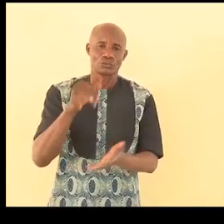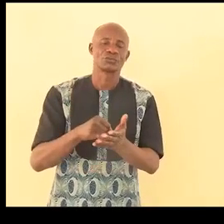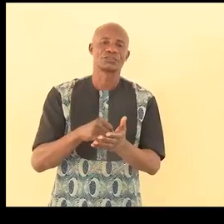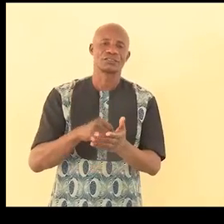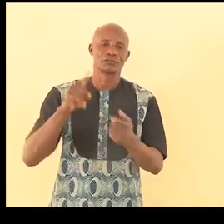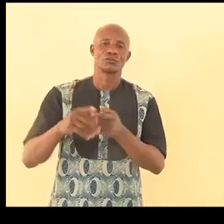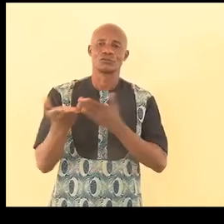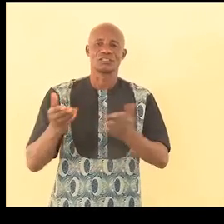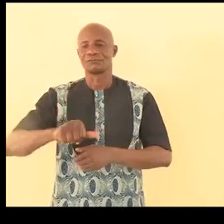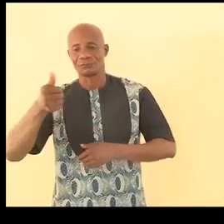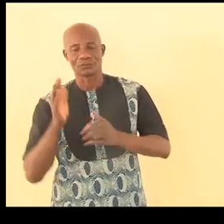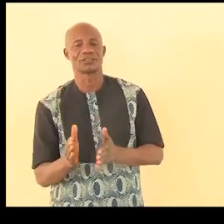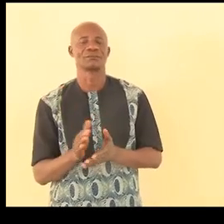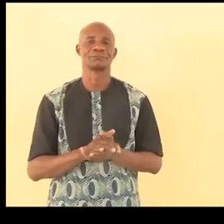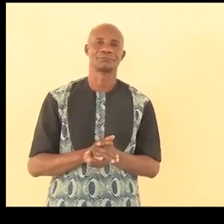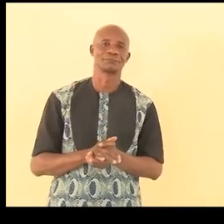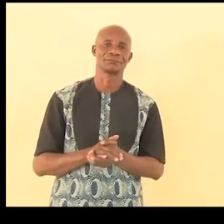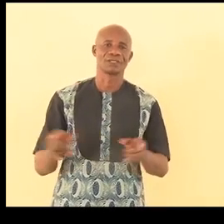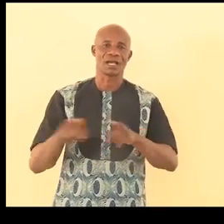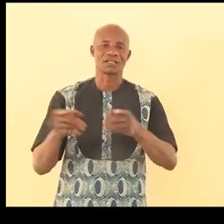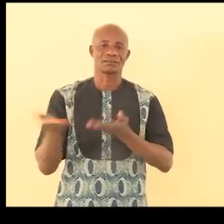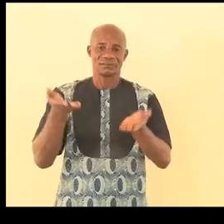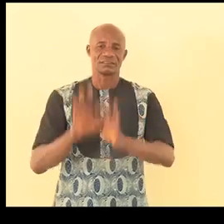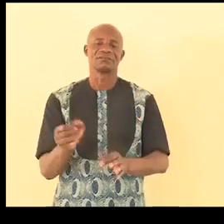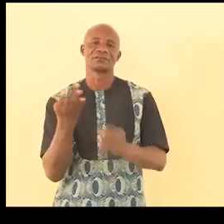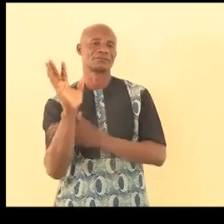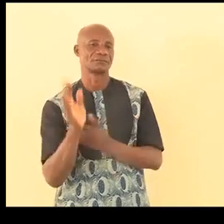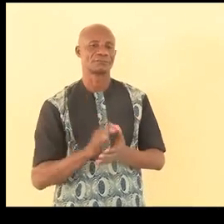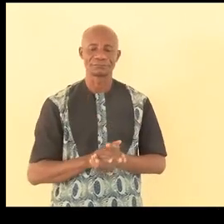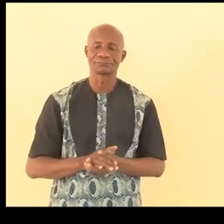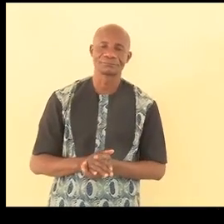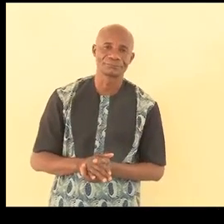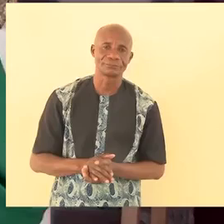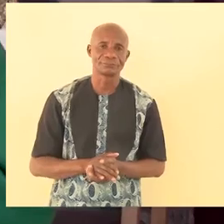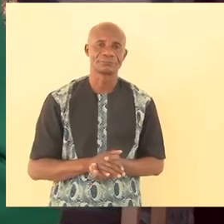as good stewards of God's varied grace.